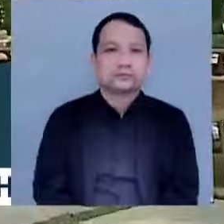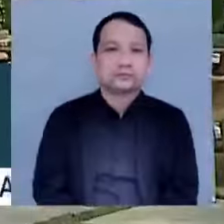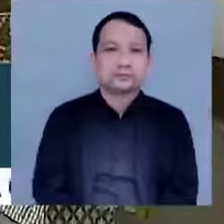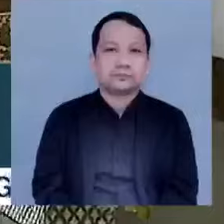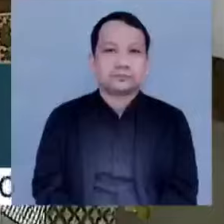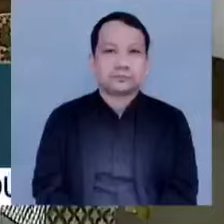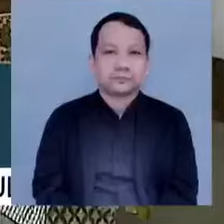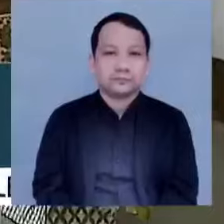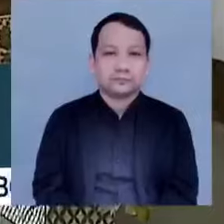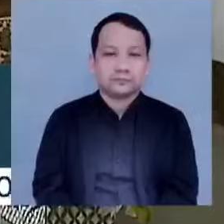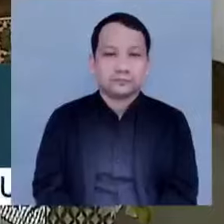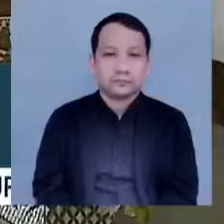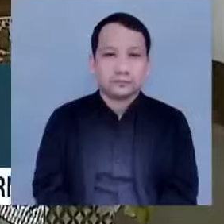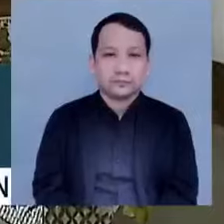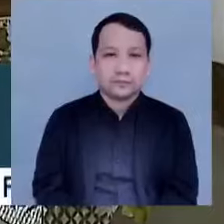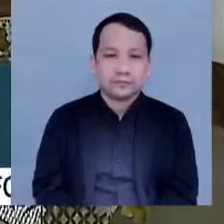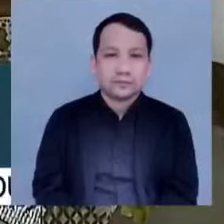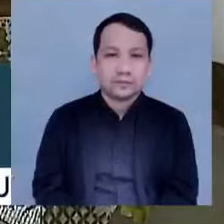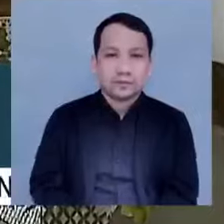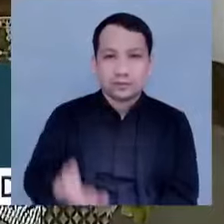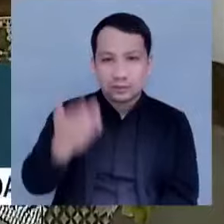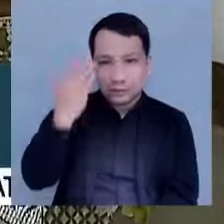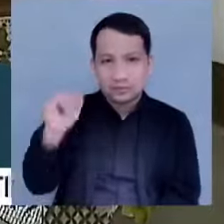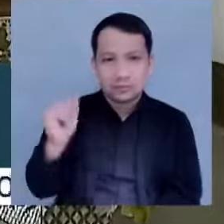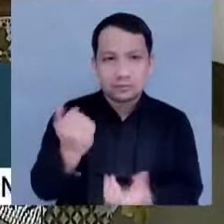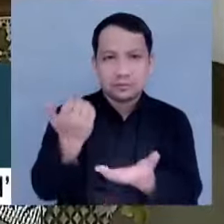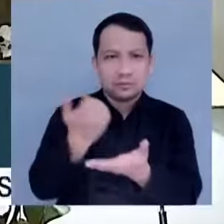Ong Lau says he doesn't know how much was spent on the